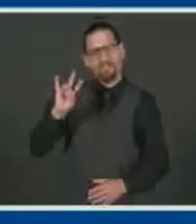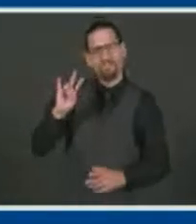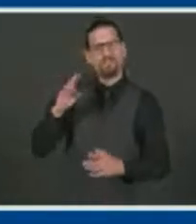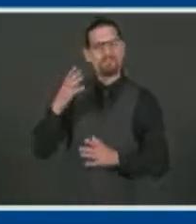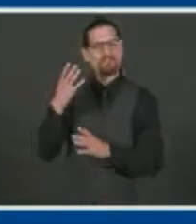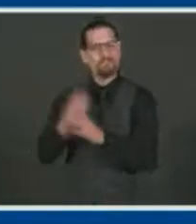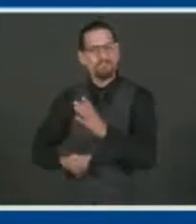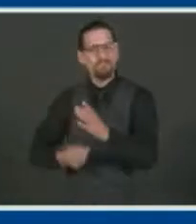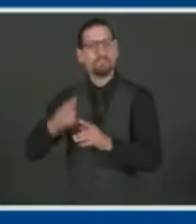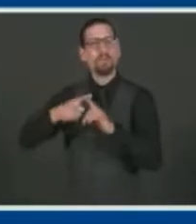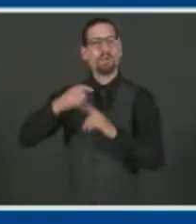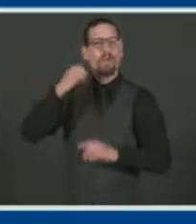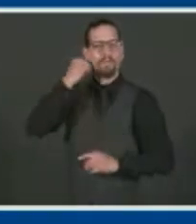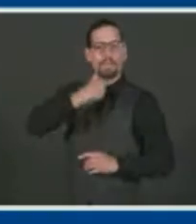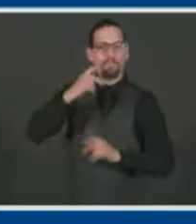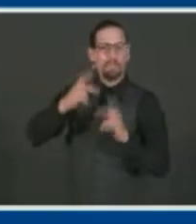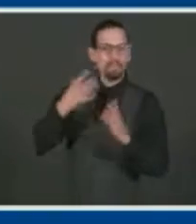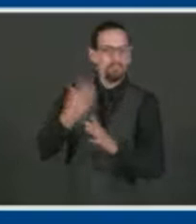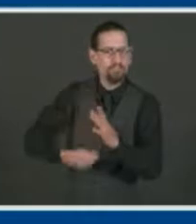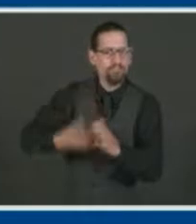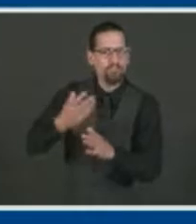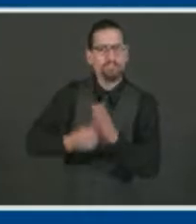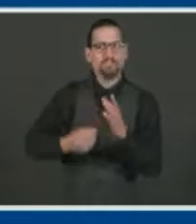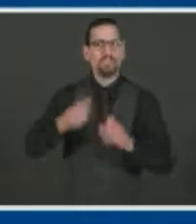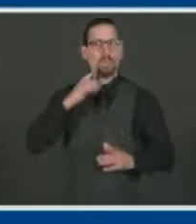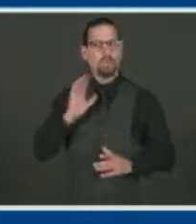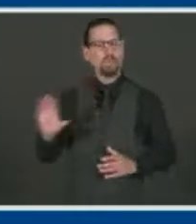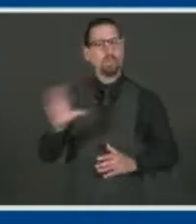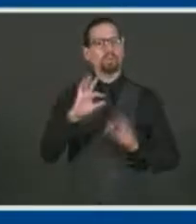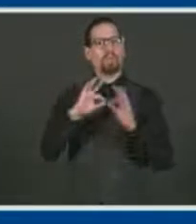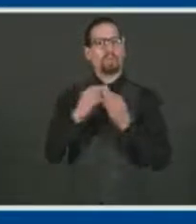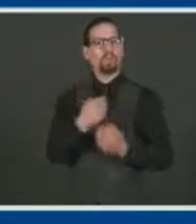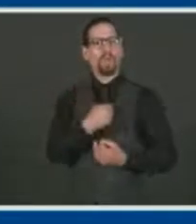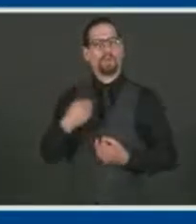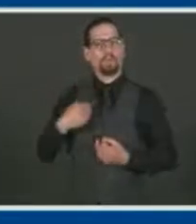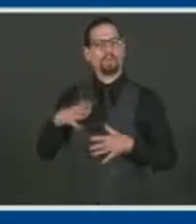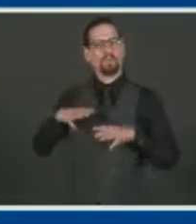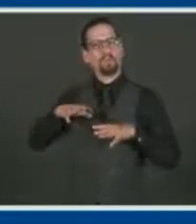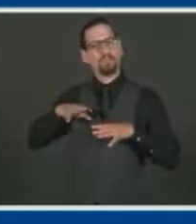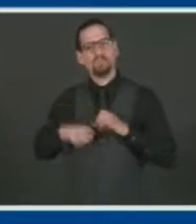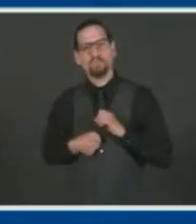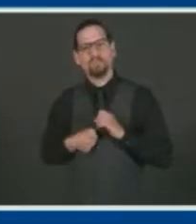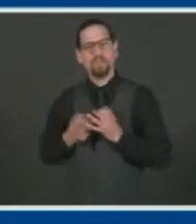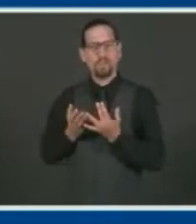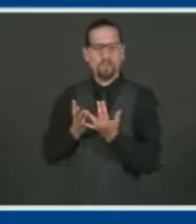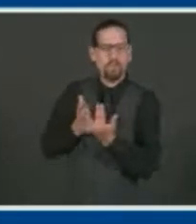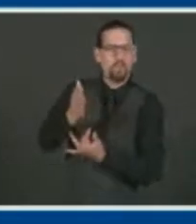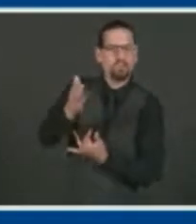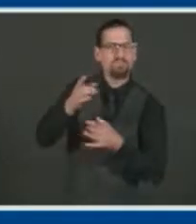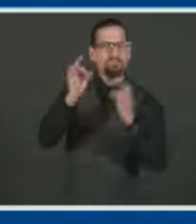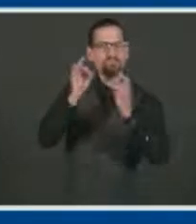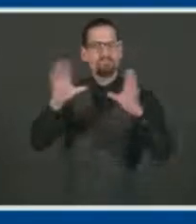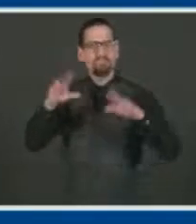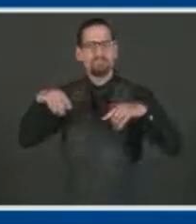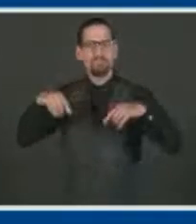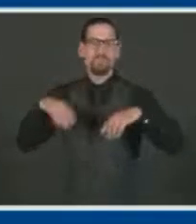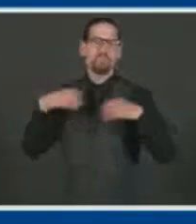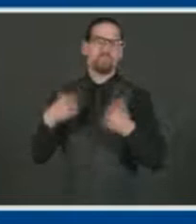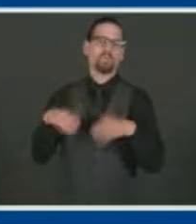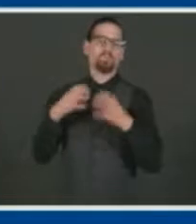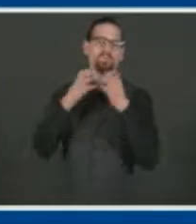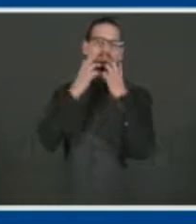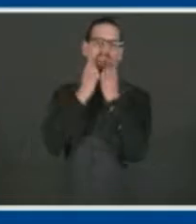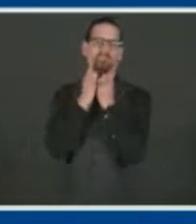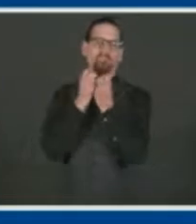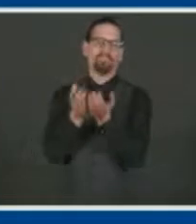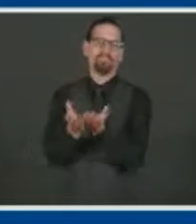hearts go out to the families who are experiencing a loss of a loved one. Having said that, I